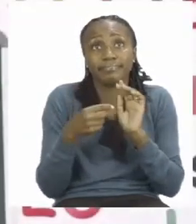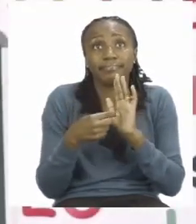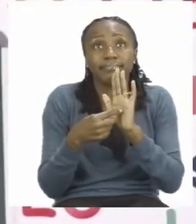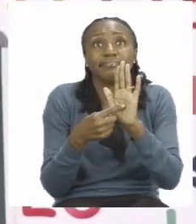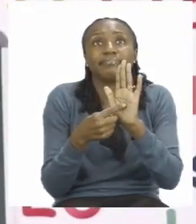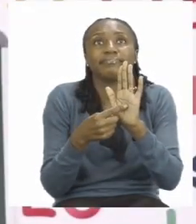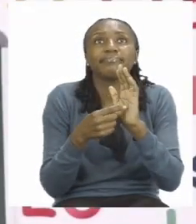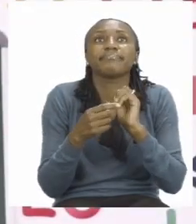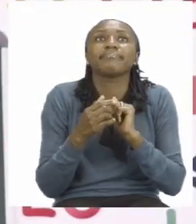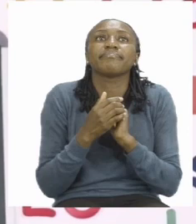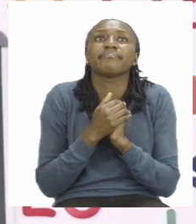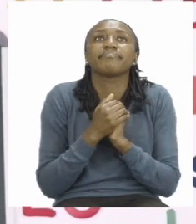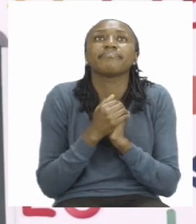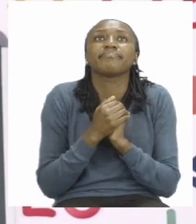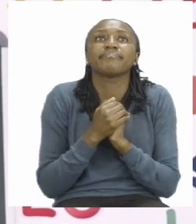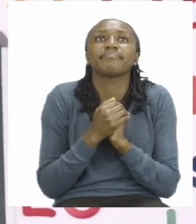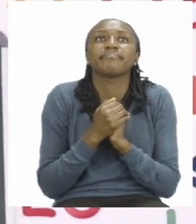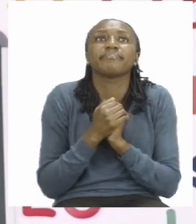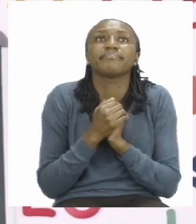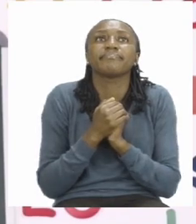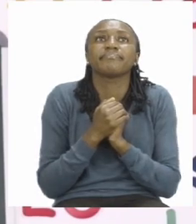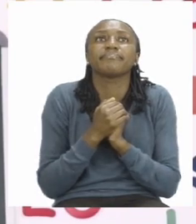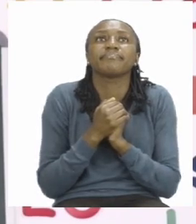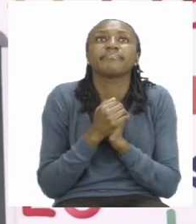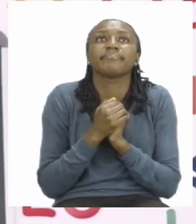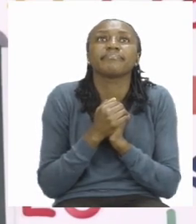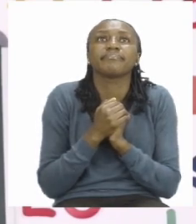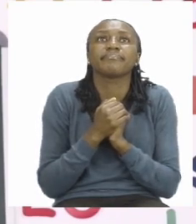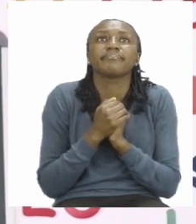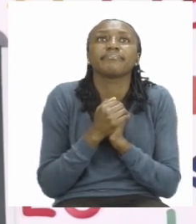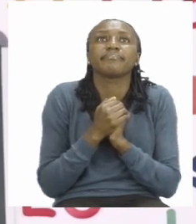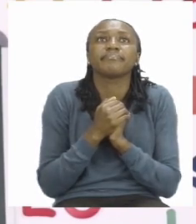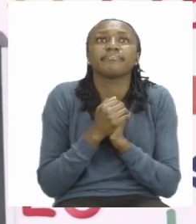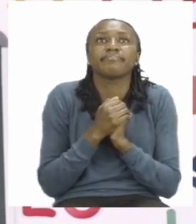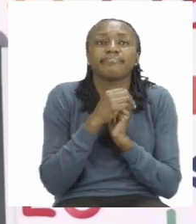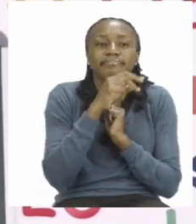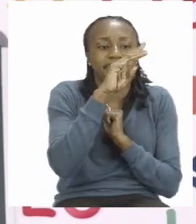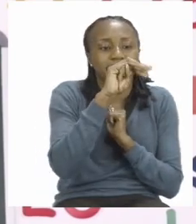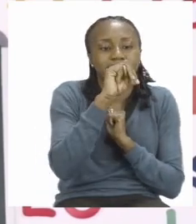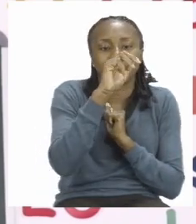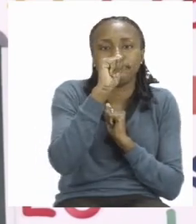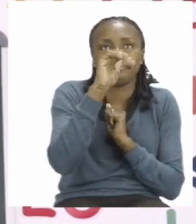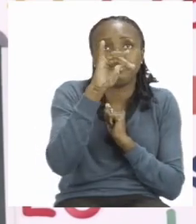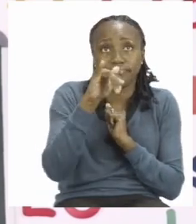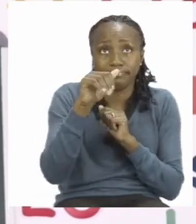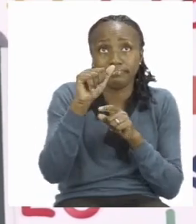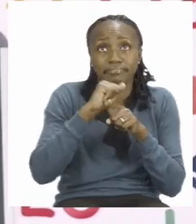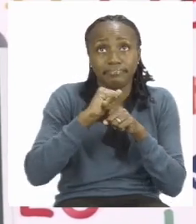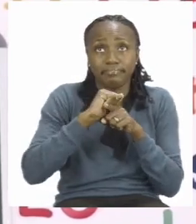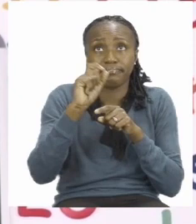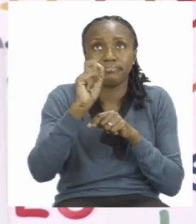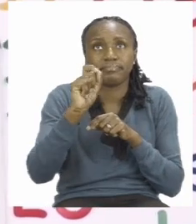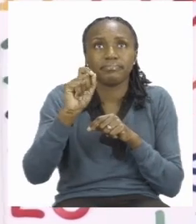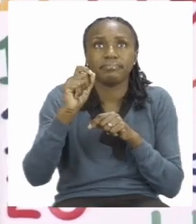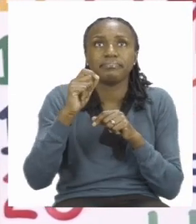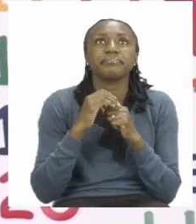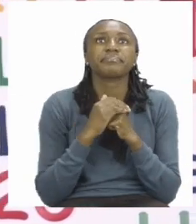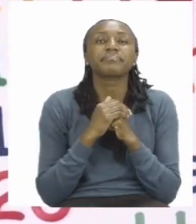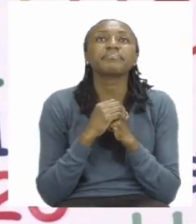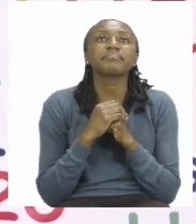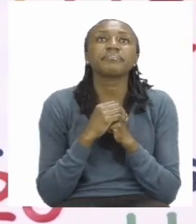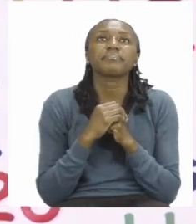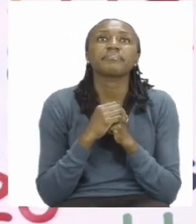just the same as you. We're going to start by taking our pencil and we're going to go